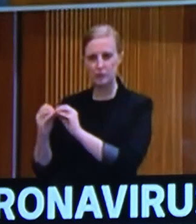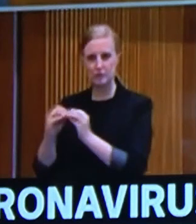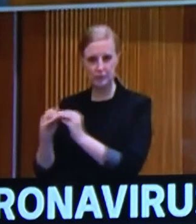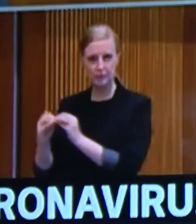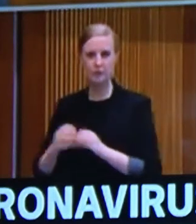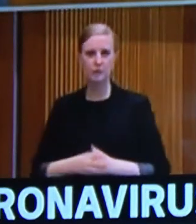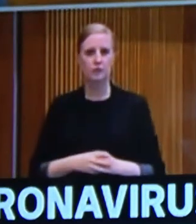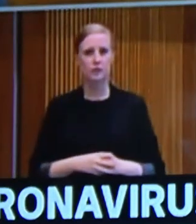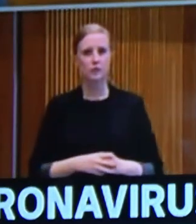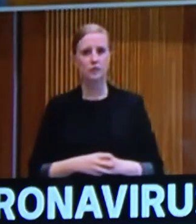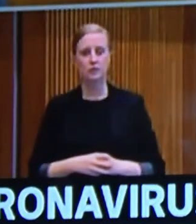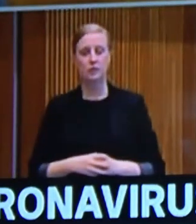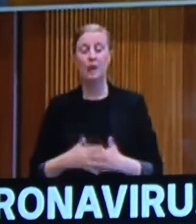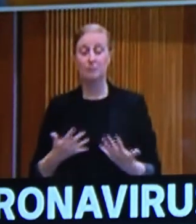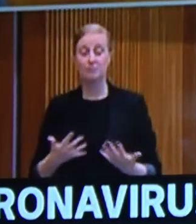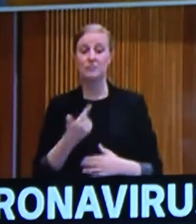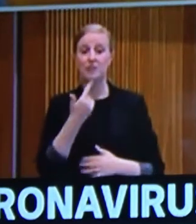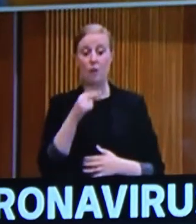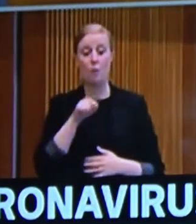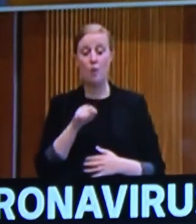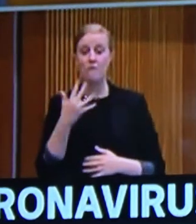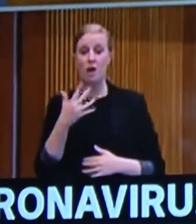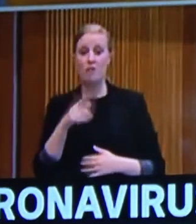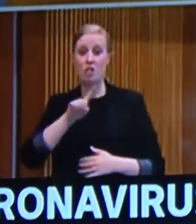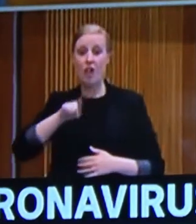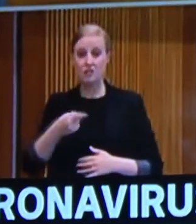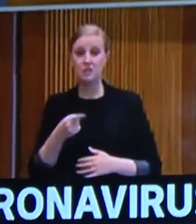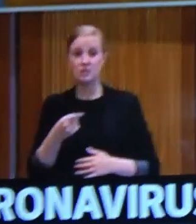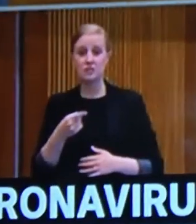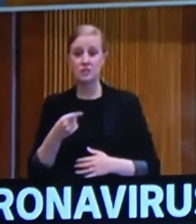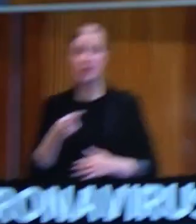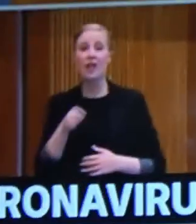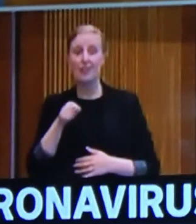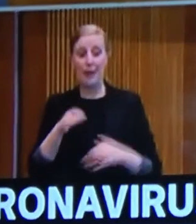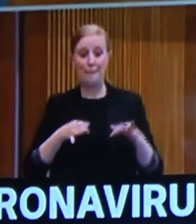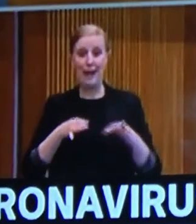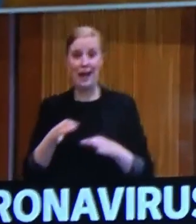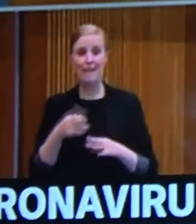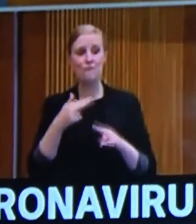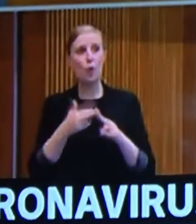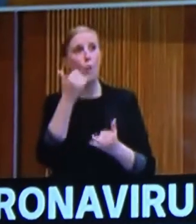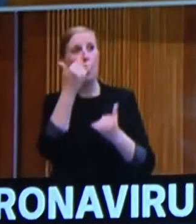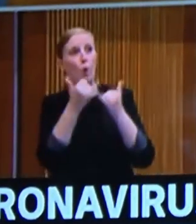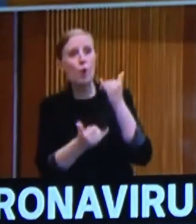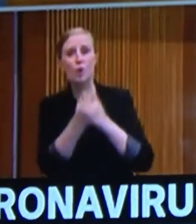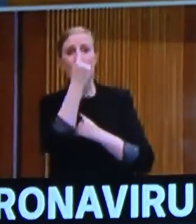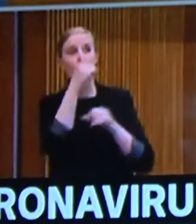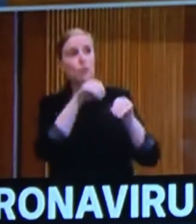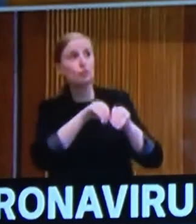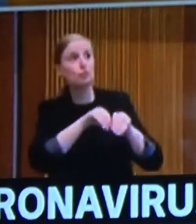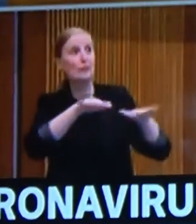way, the 7,500 is planning for the highest possible need and to make sure that we